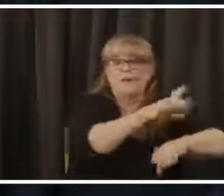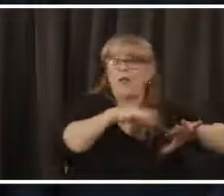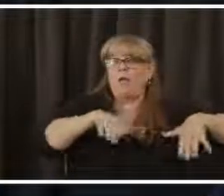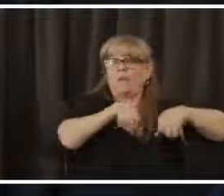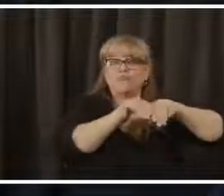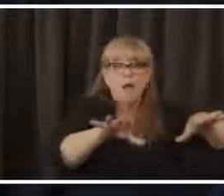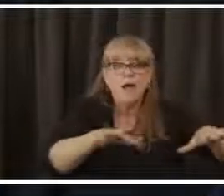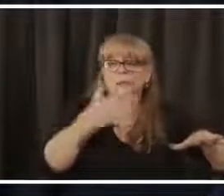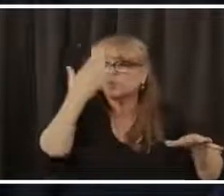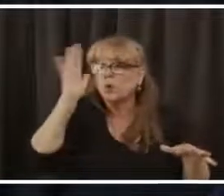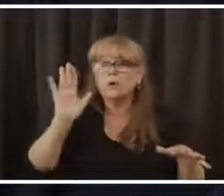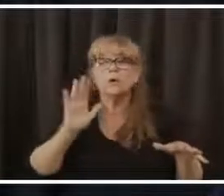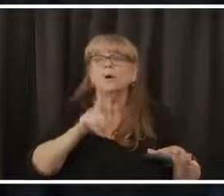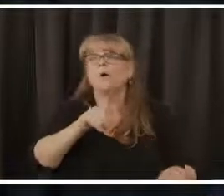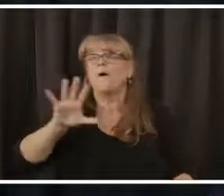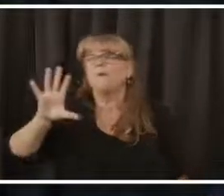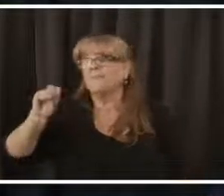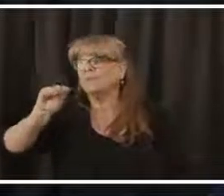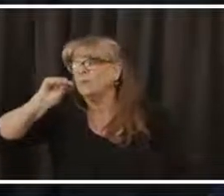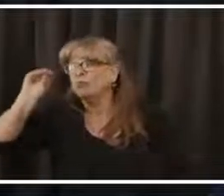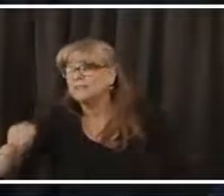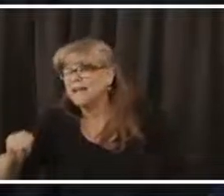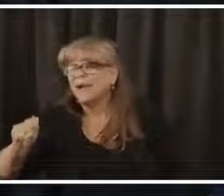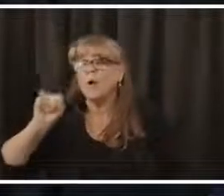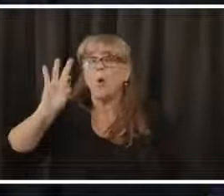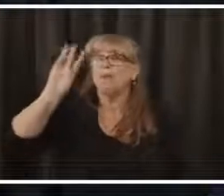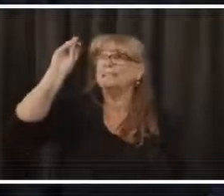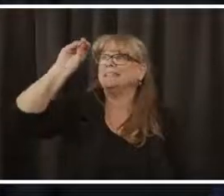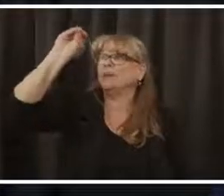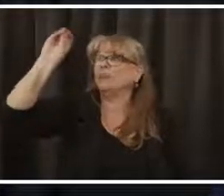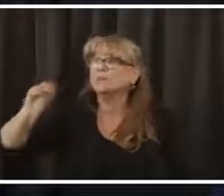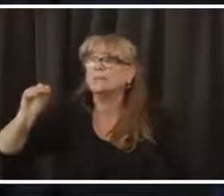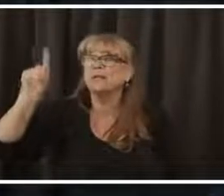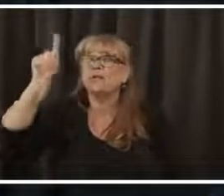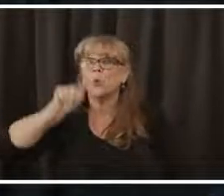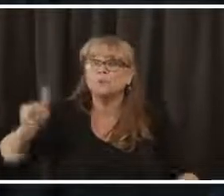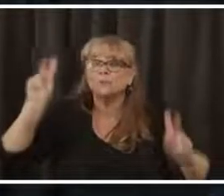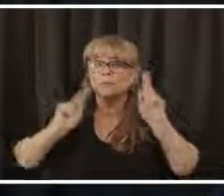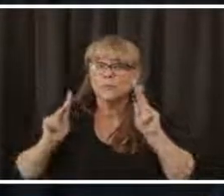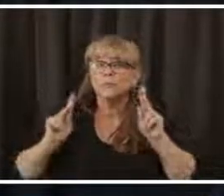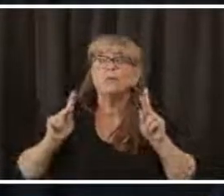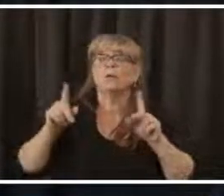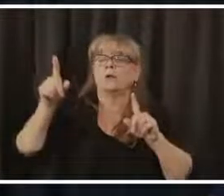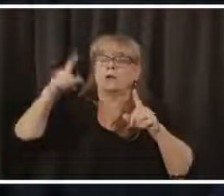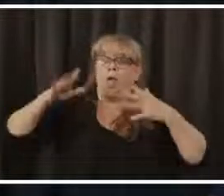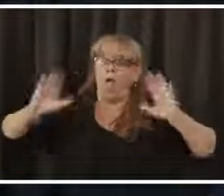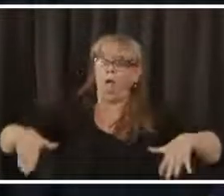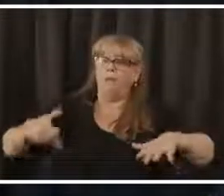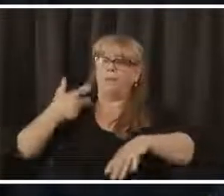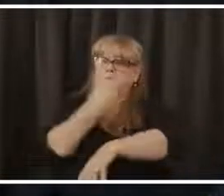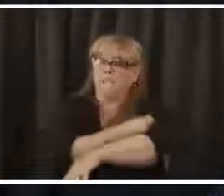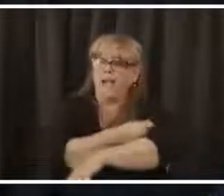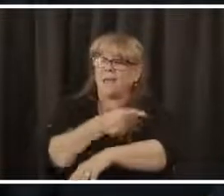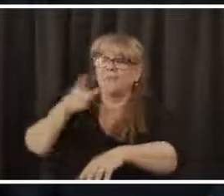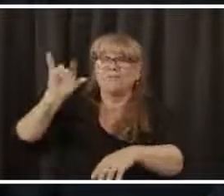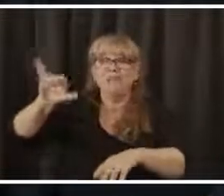55 or 60%, there will still be enough hosts where that virus will continue to spread at a community level.